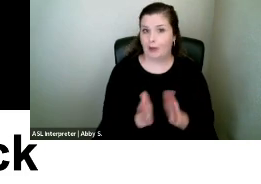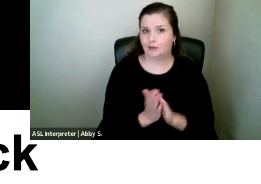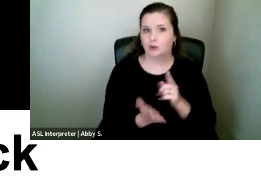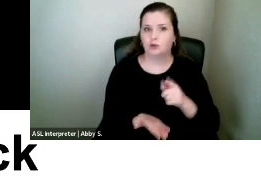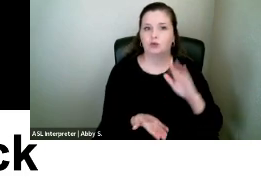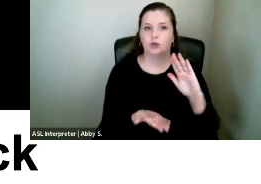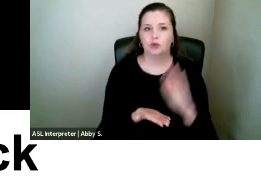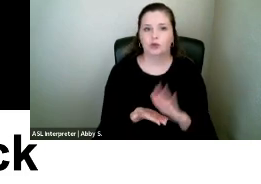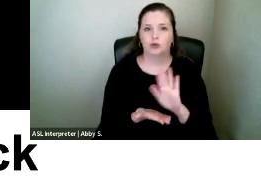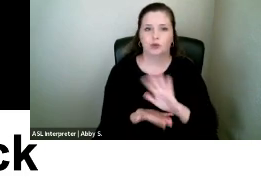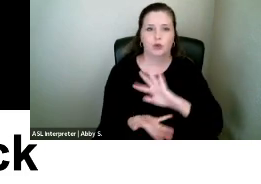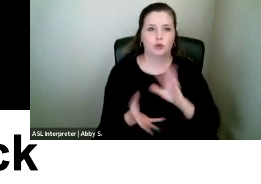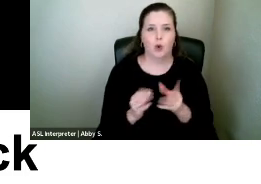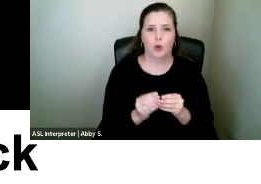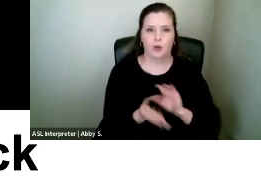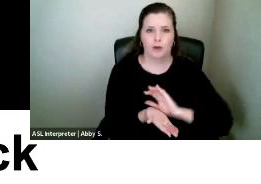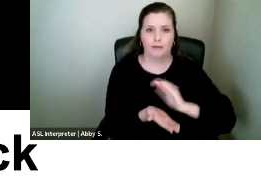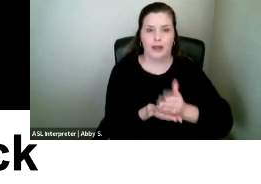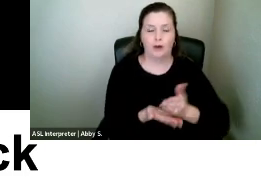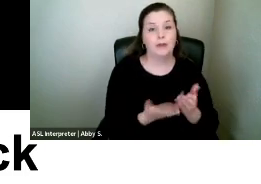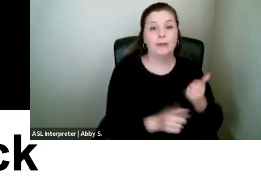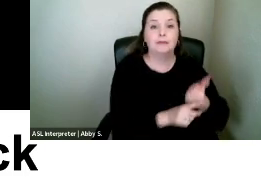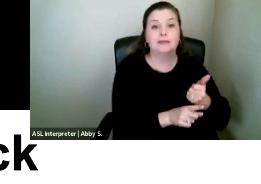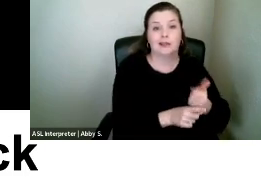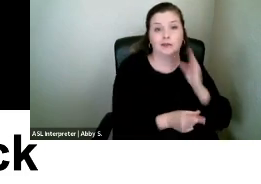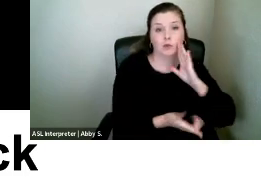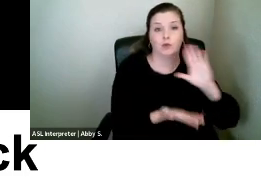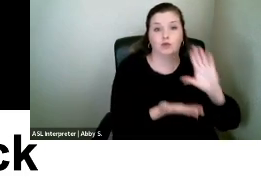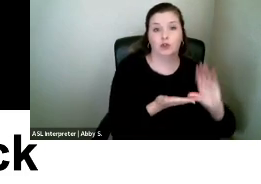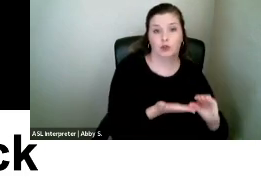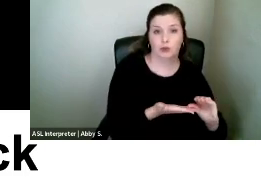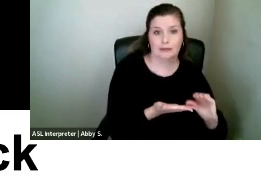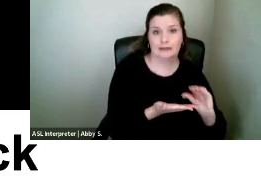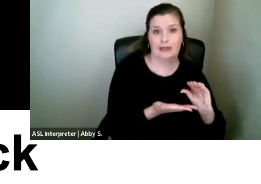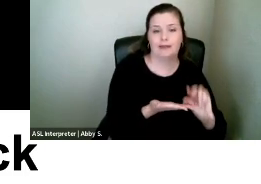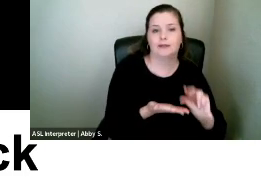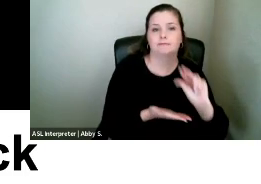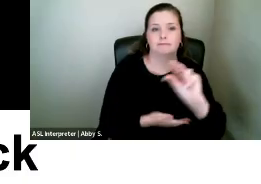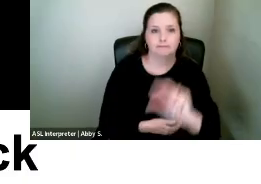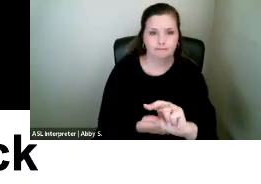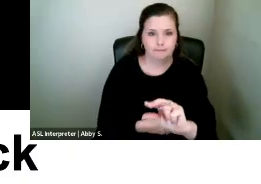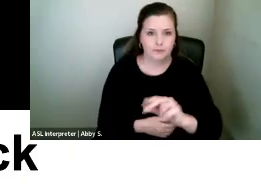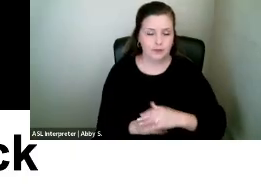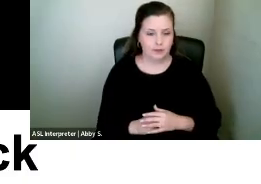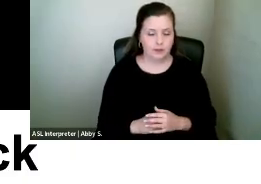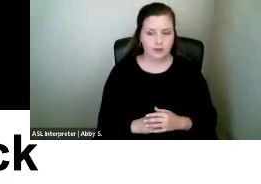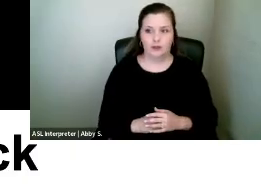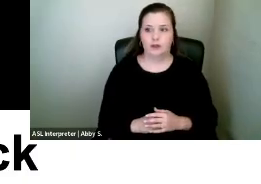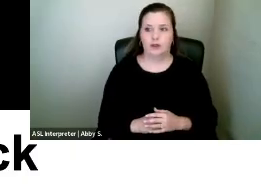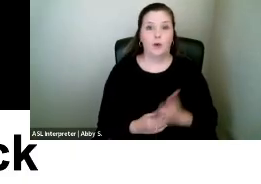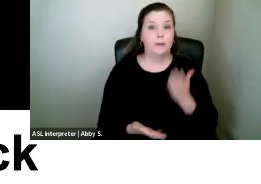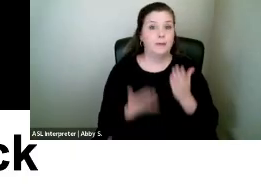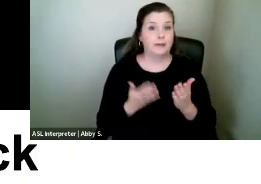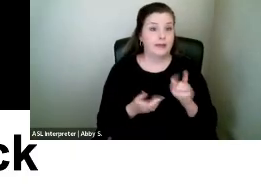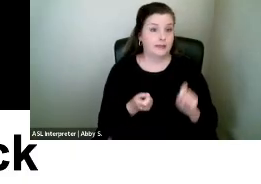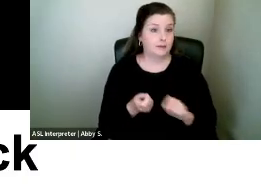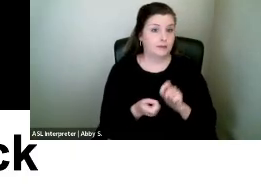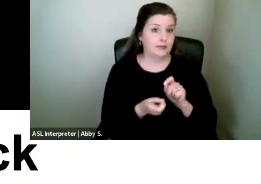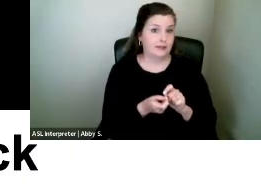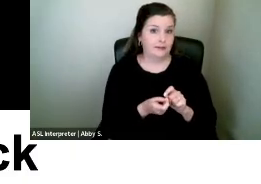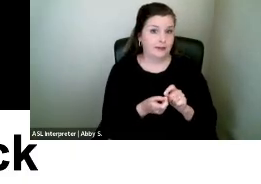award, or they will reduce it for you. They might remove certain items from your budget. Maybe you